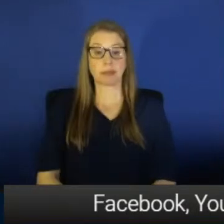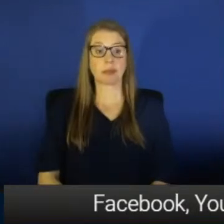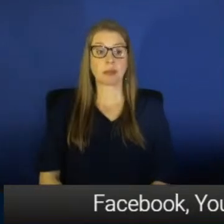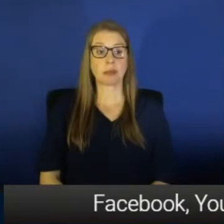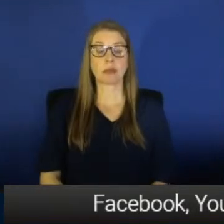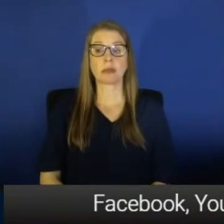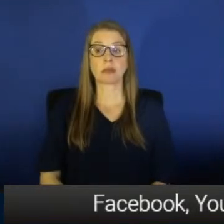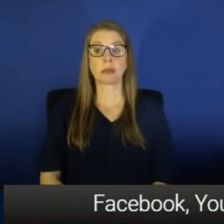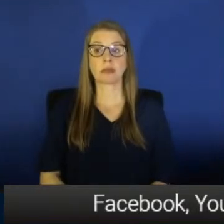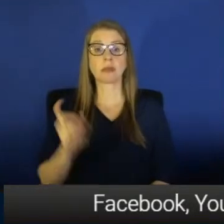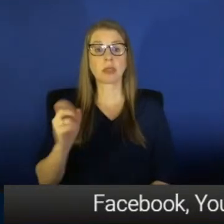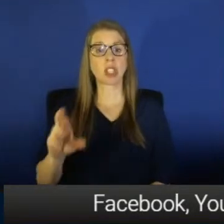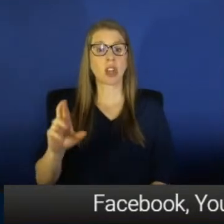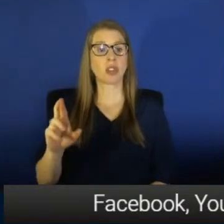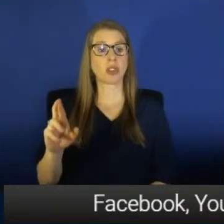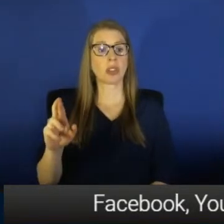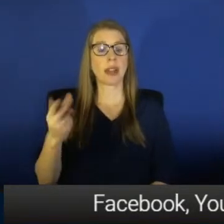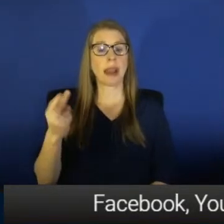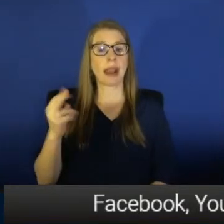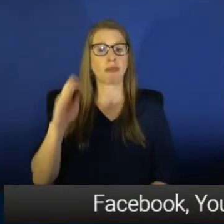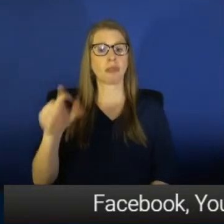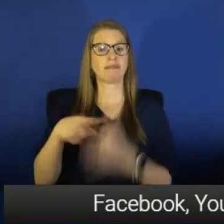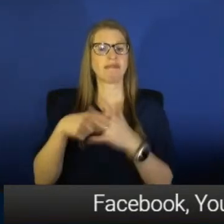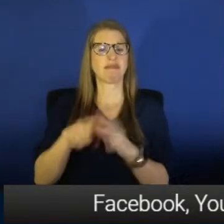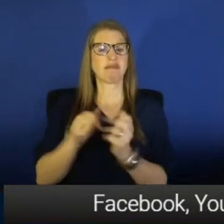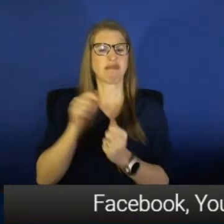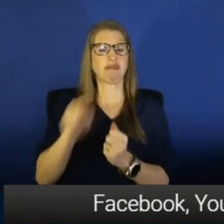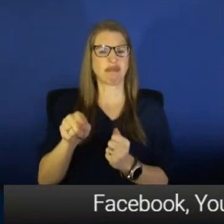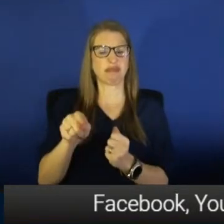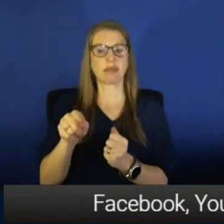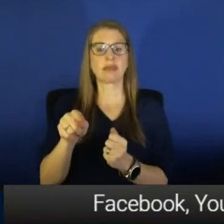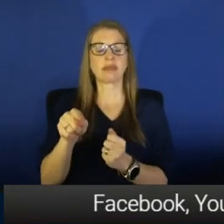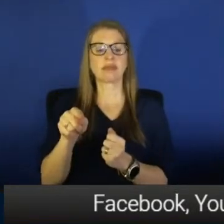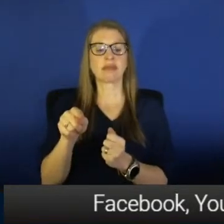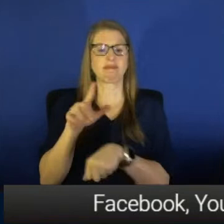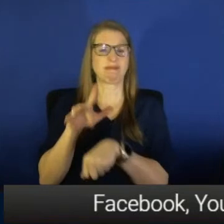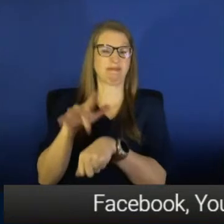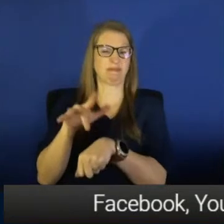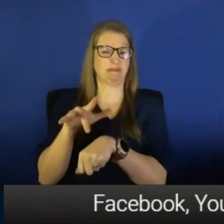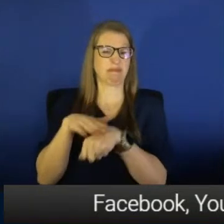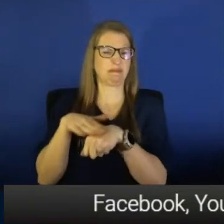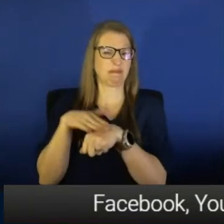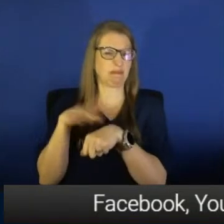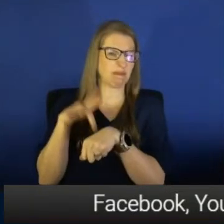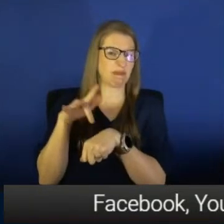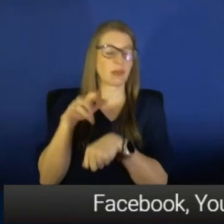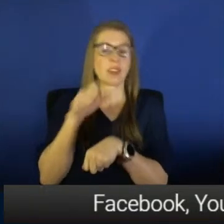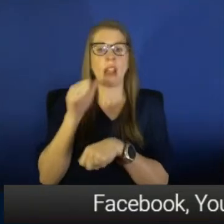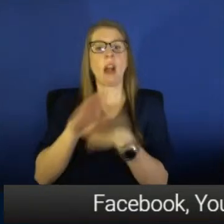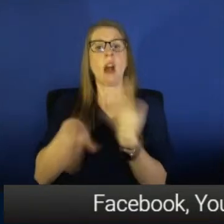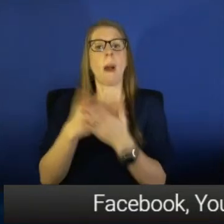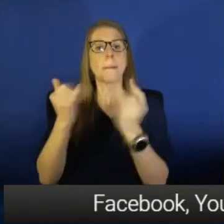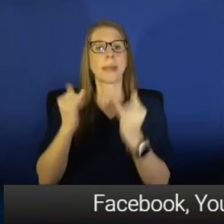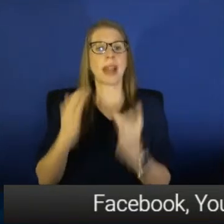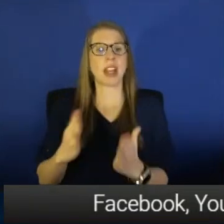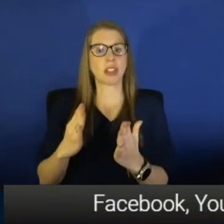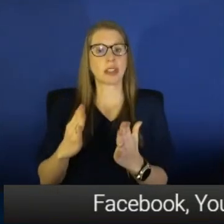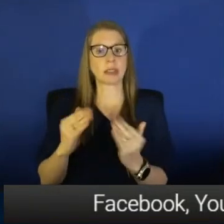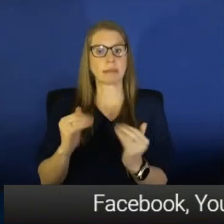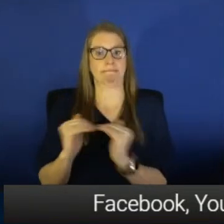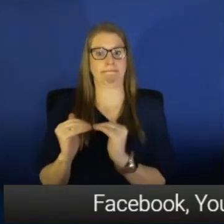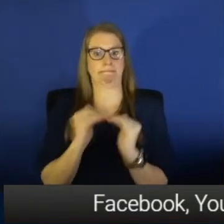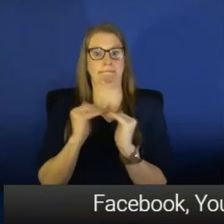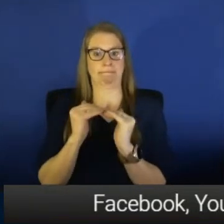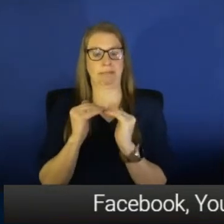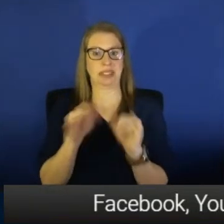I'll start with you. Just, and you've touched on it as far as, not all players are created equal. Not all teams are